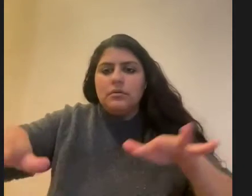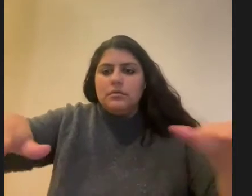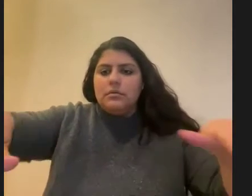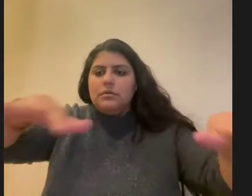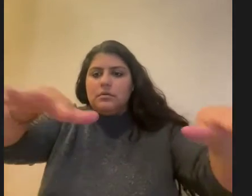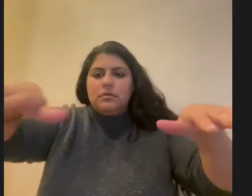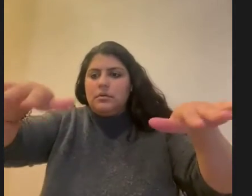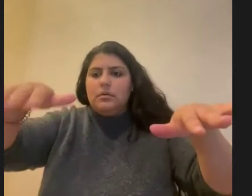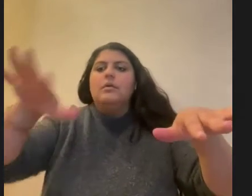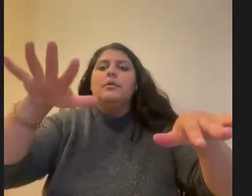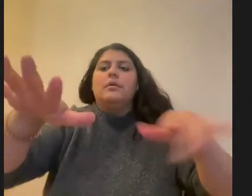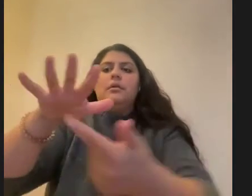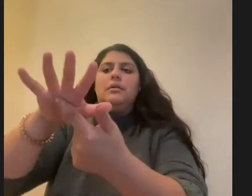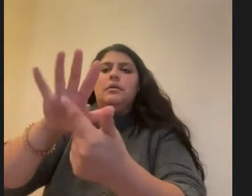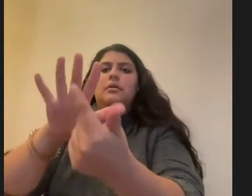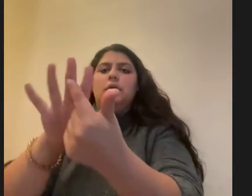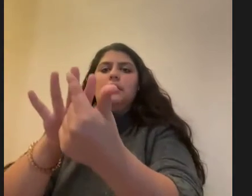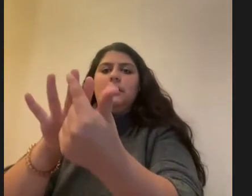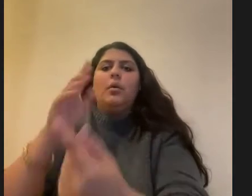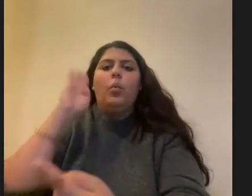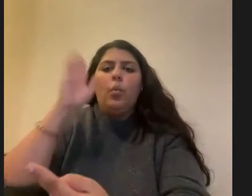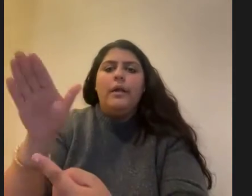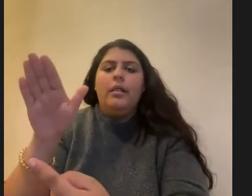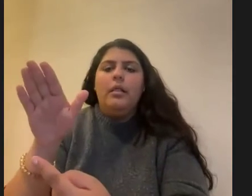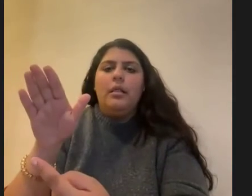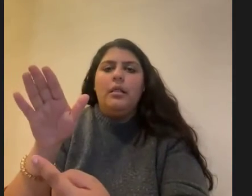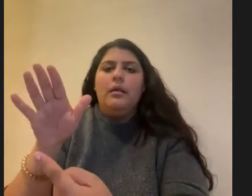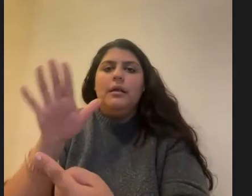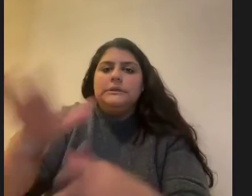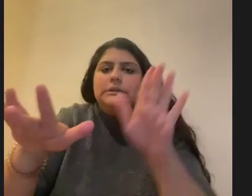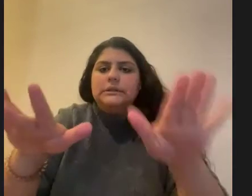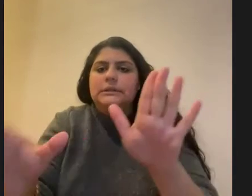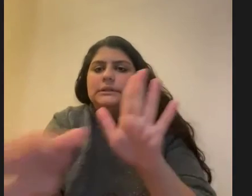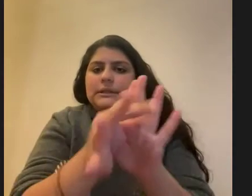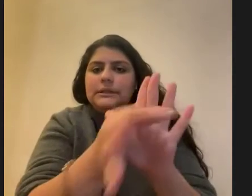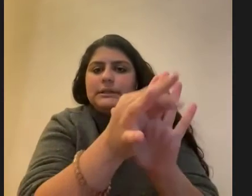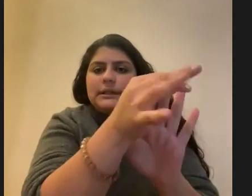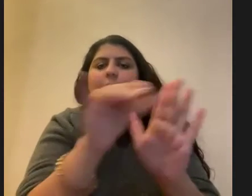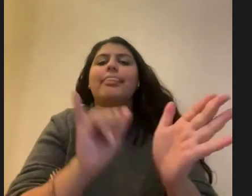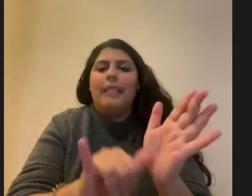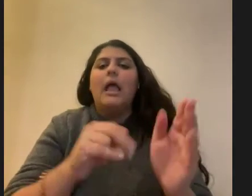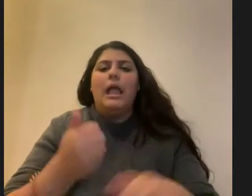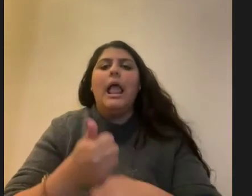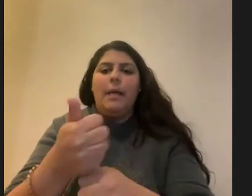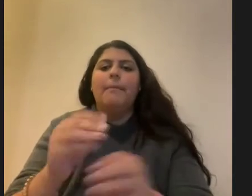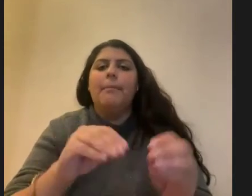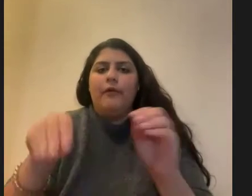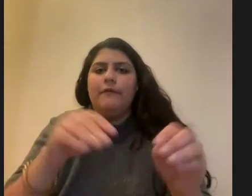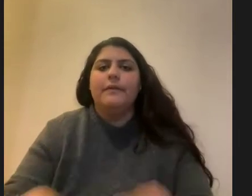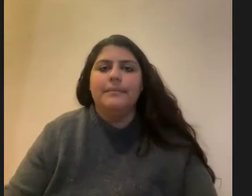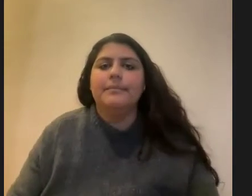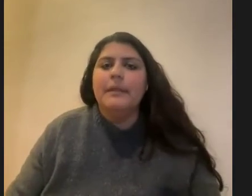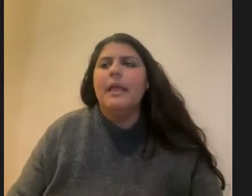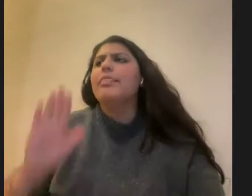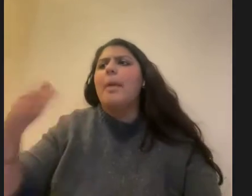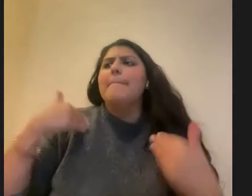and then its suckers one by one sort of stick into things, and that's how they move. Their bodies are